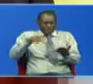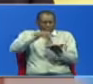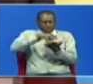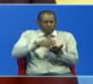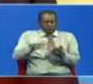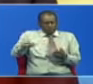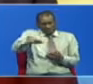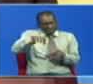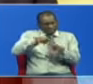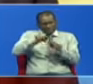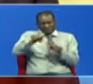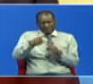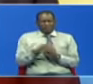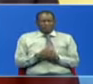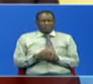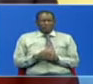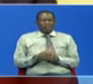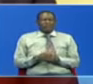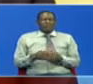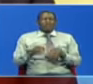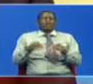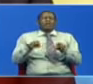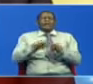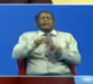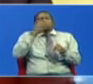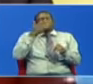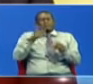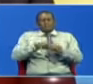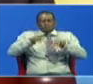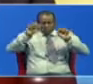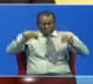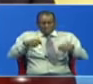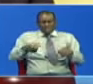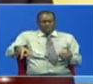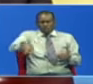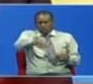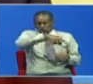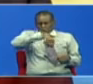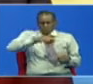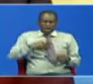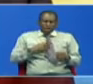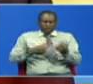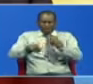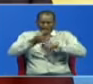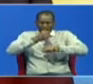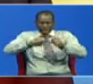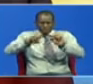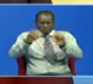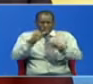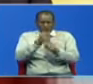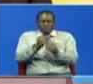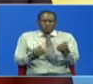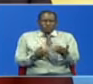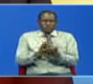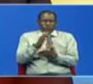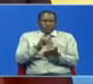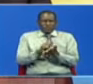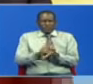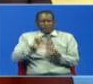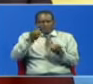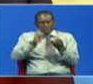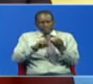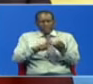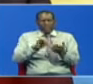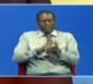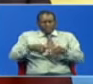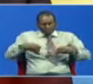places. As best as we can, we have taken the necessary action to ensure that, one, we try